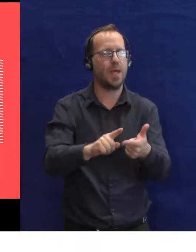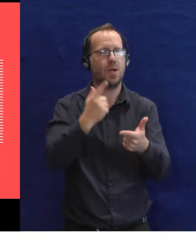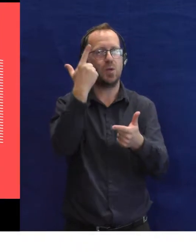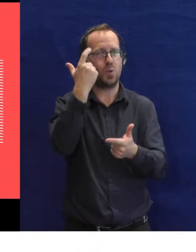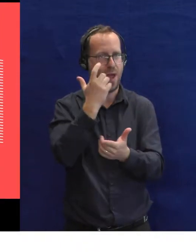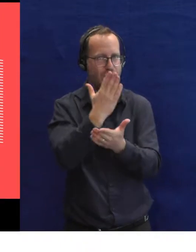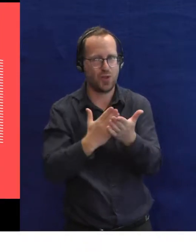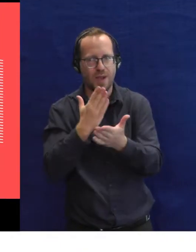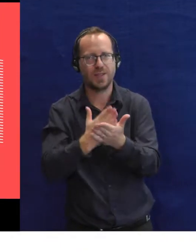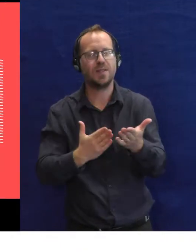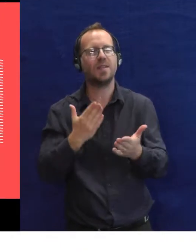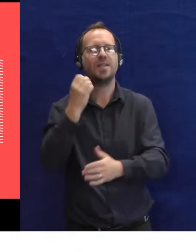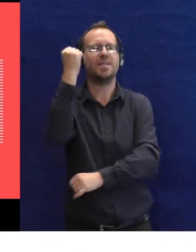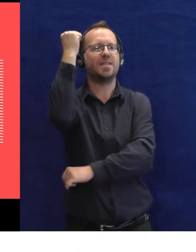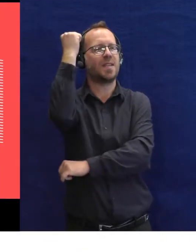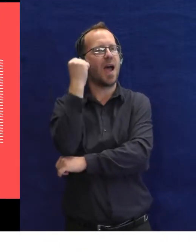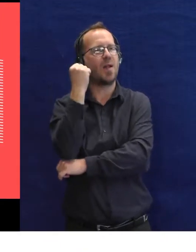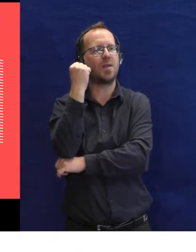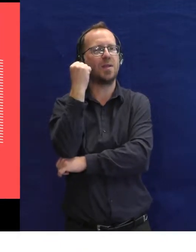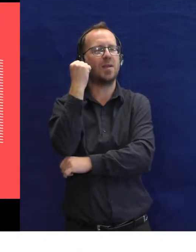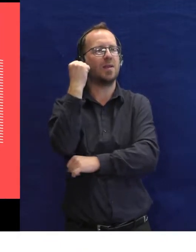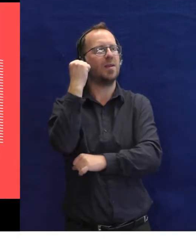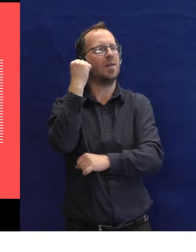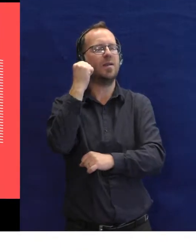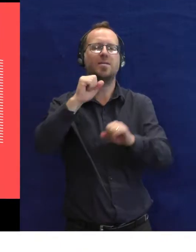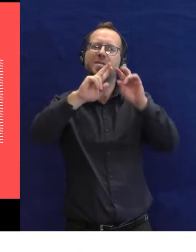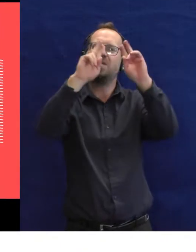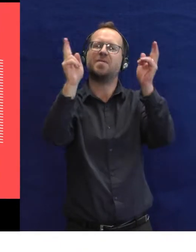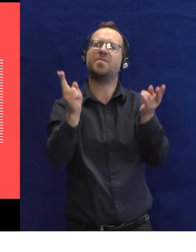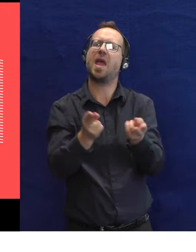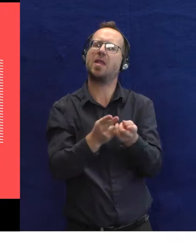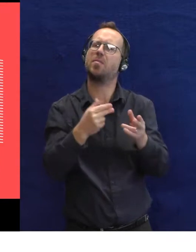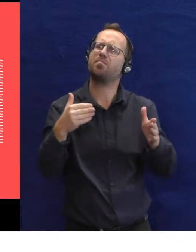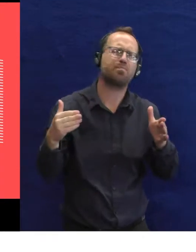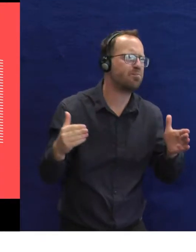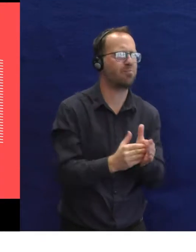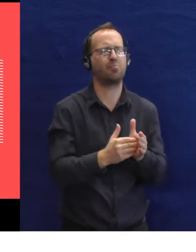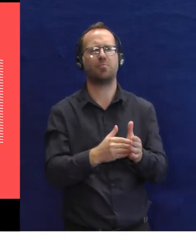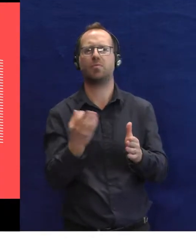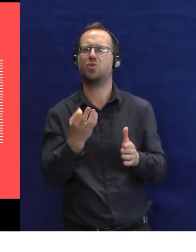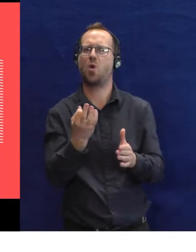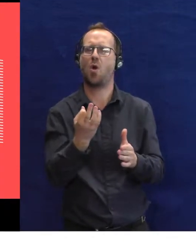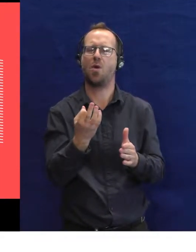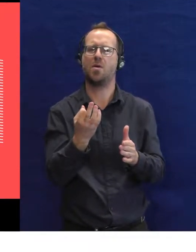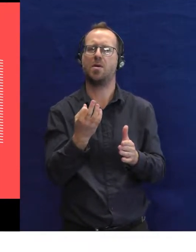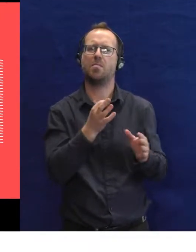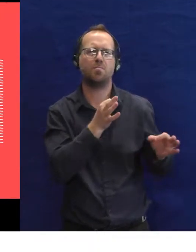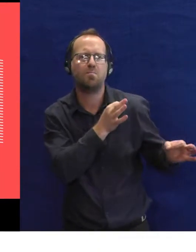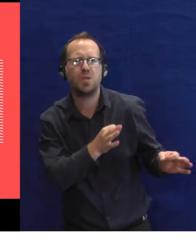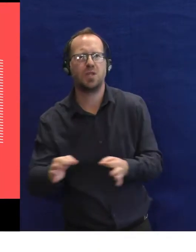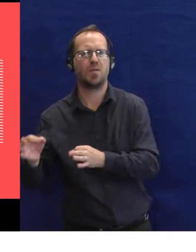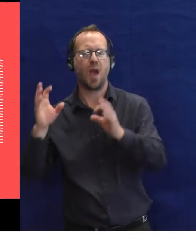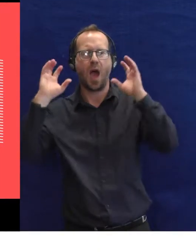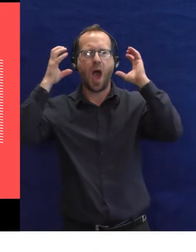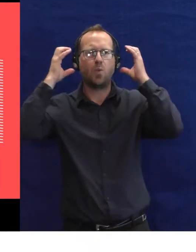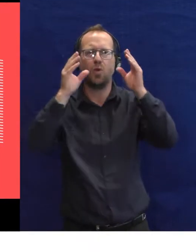basic demographic in it. Then the 3rd one, what's the traditional way of creating audio